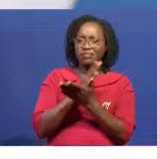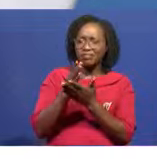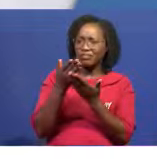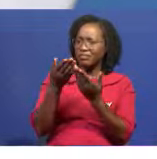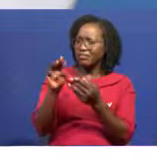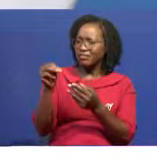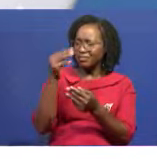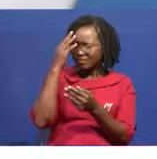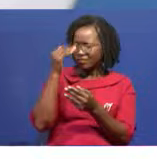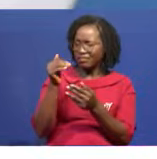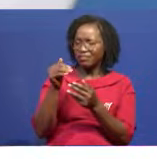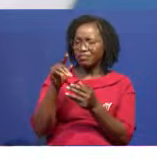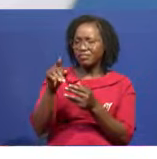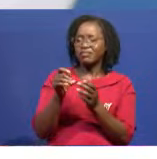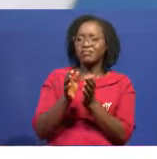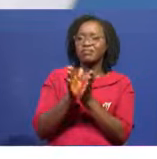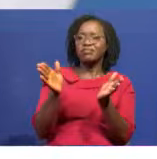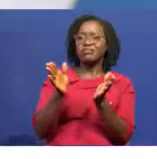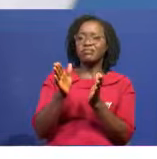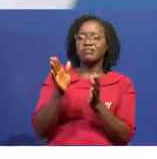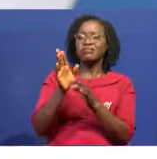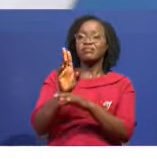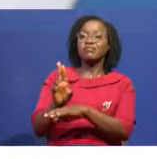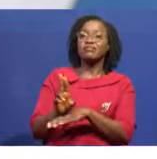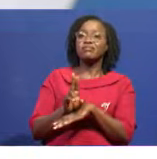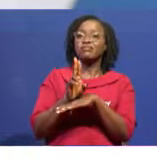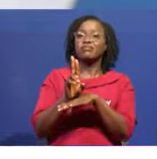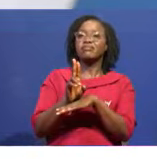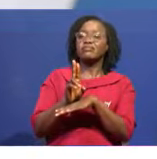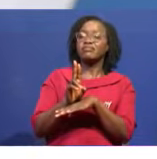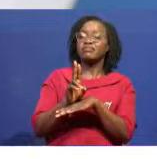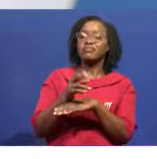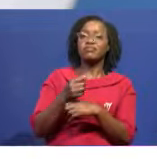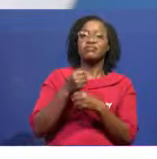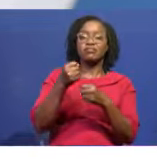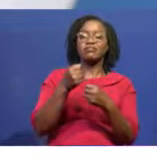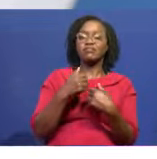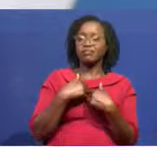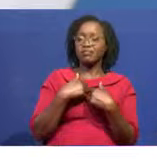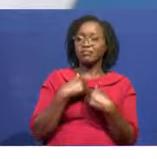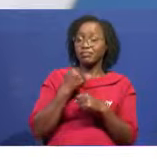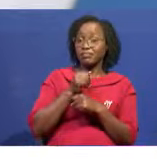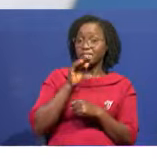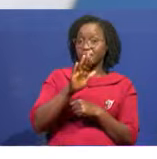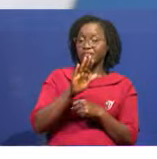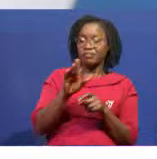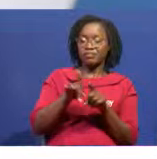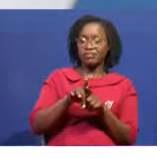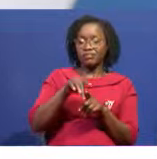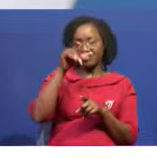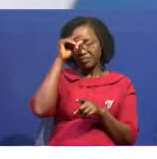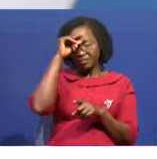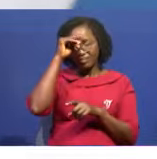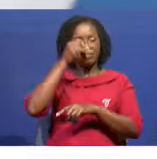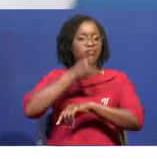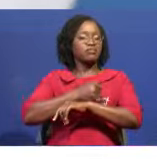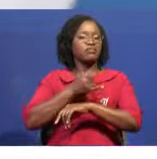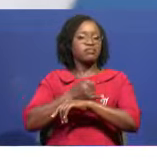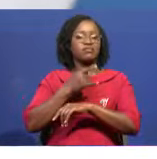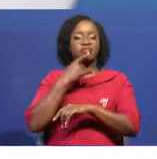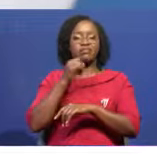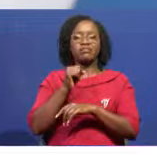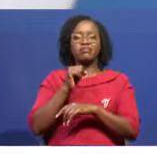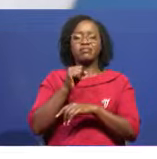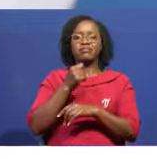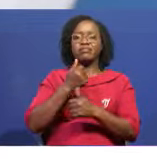information that you need the public to consume, so that they have confidence in what you're doing as a government institution. So you'll find a lot